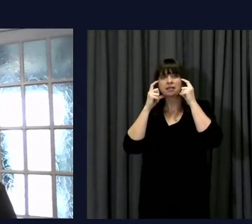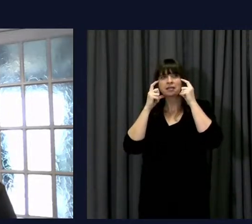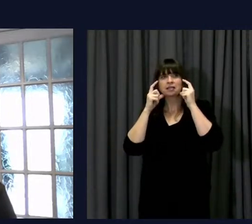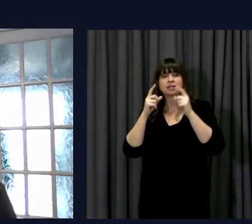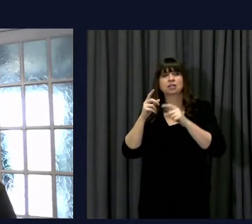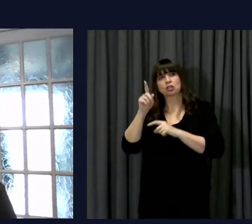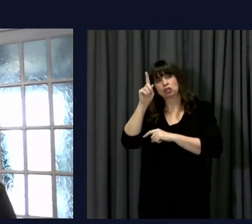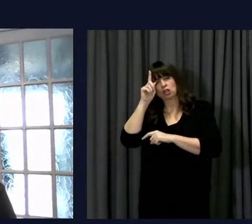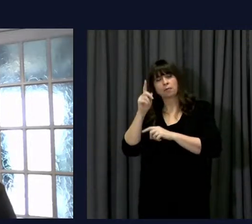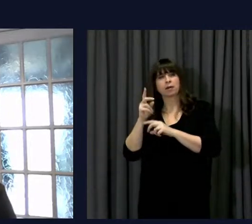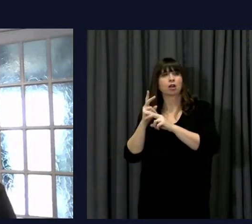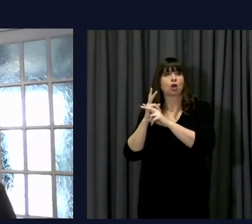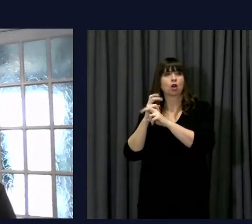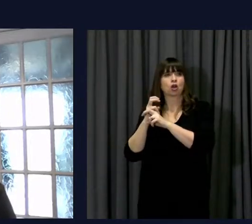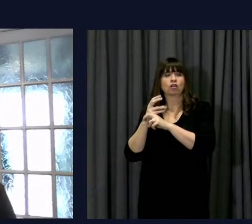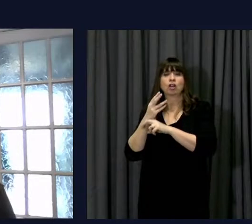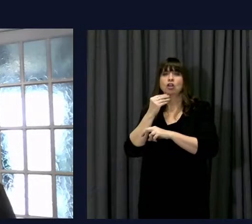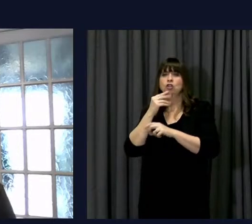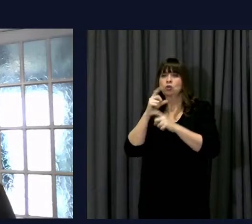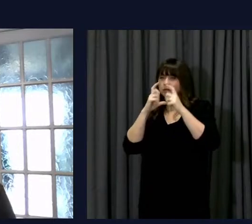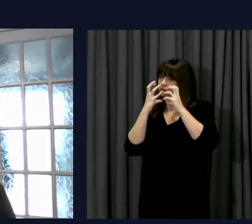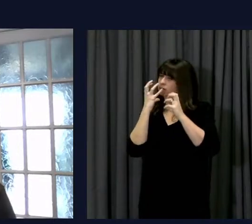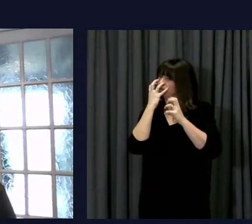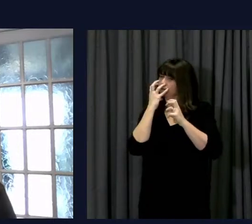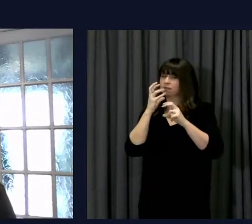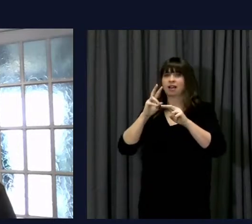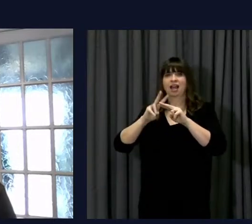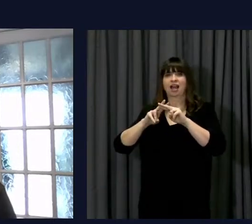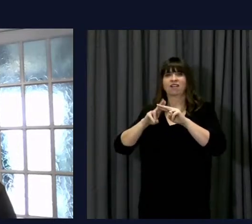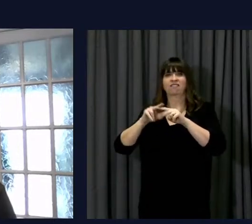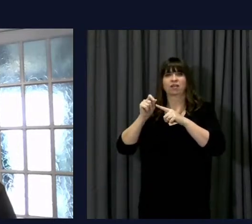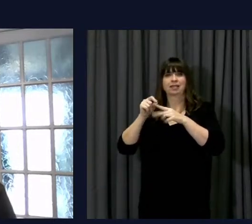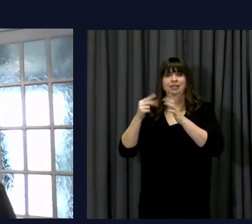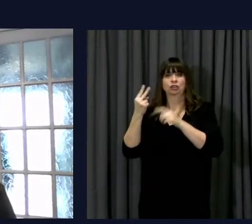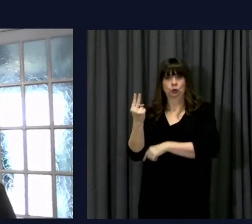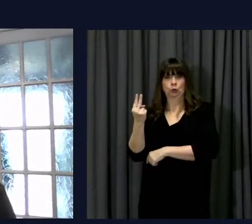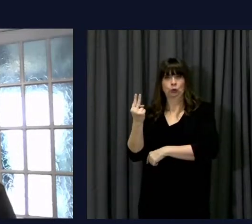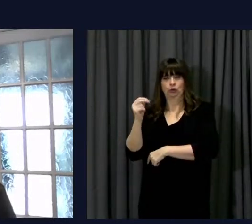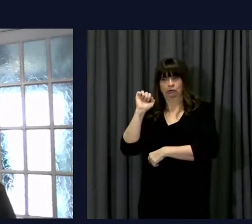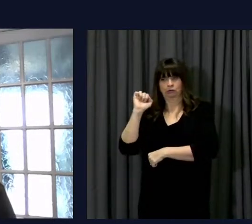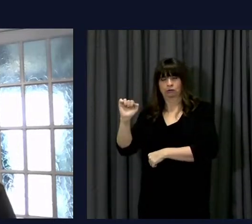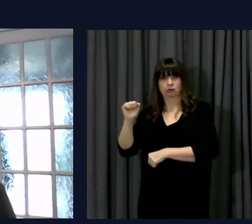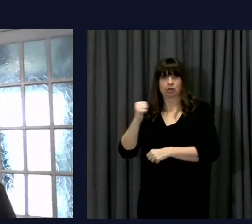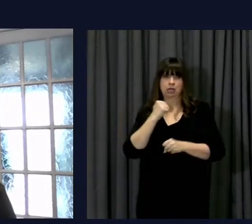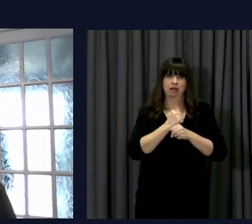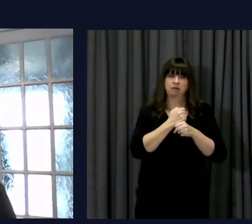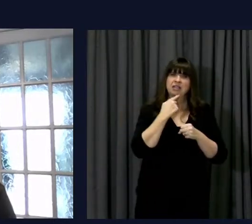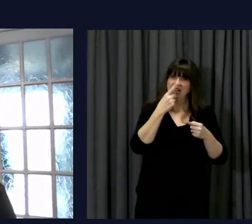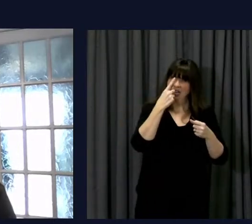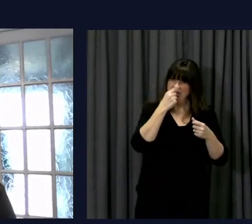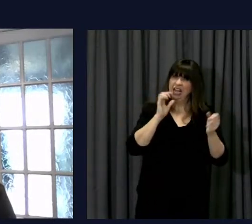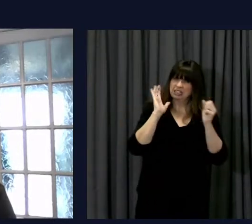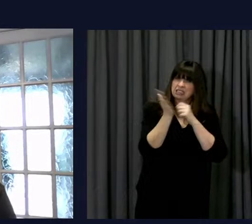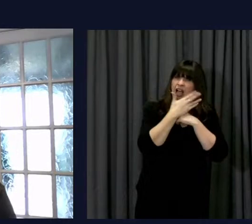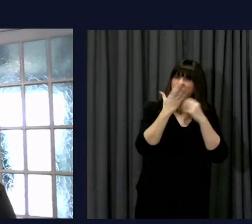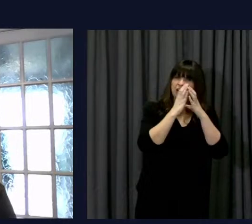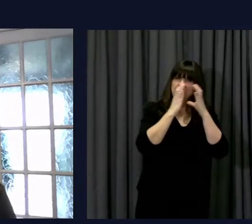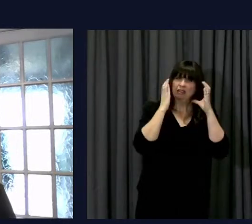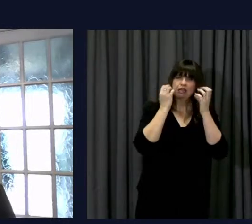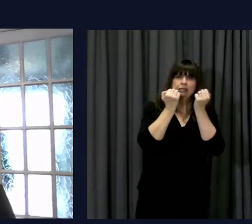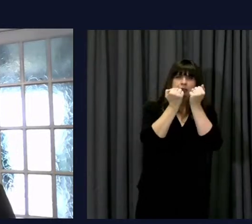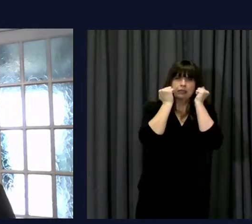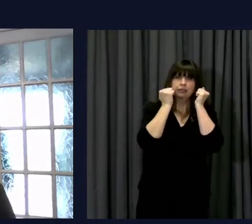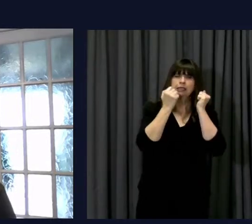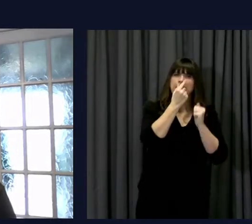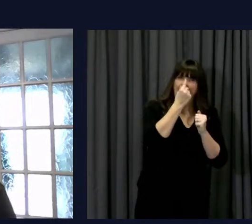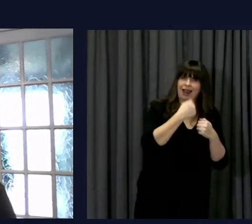and Austria in a move towards FFP2 mask requirements. Today, Gov.Wales still says you could use a scarf or bandana as long as it tightly fits around